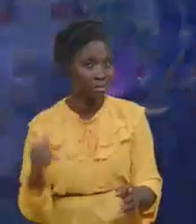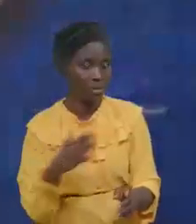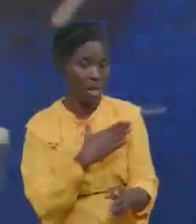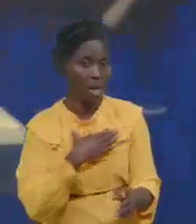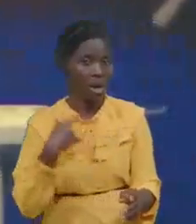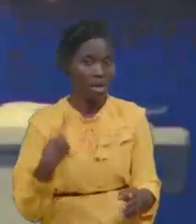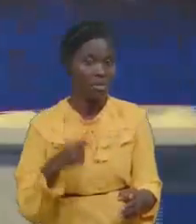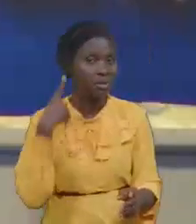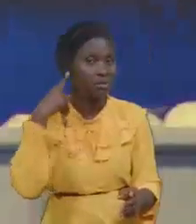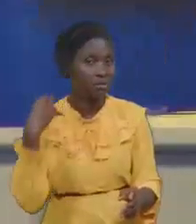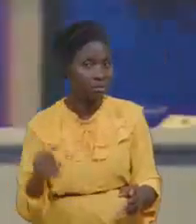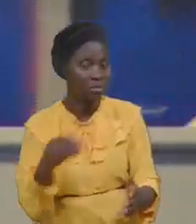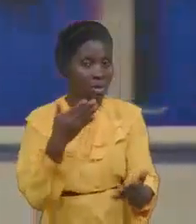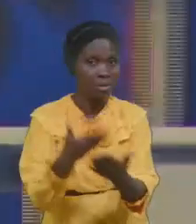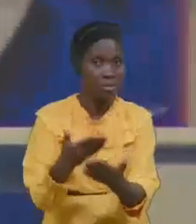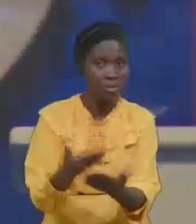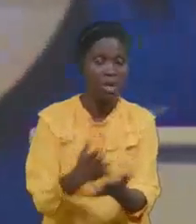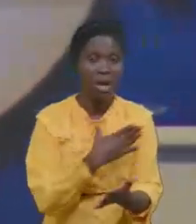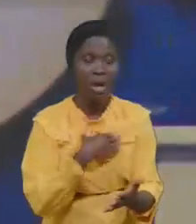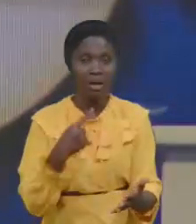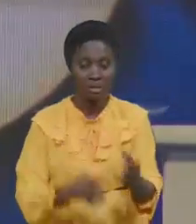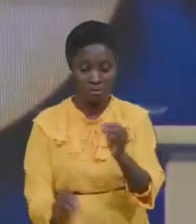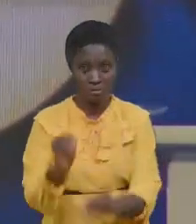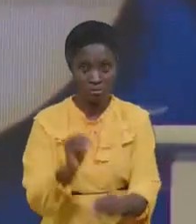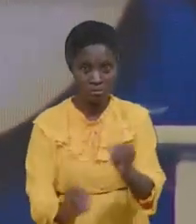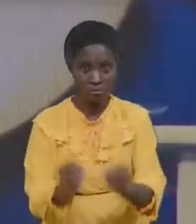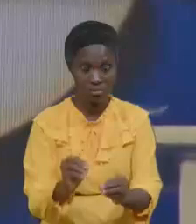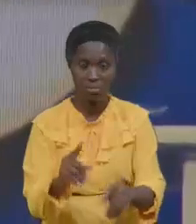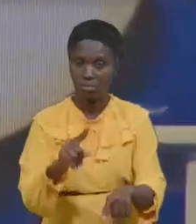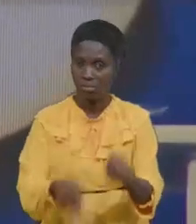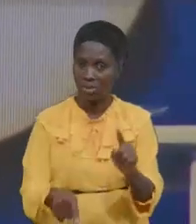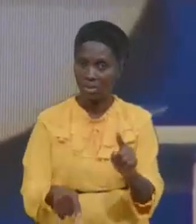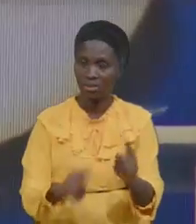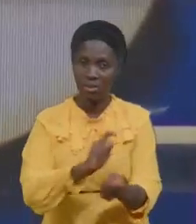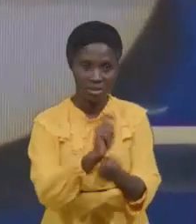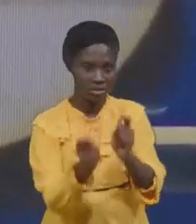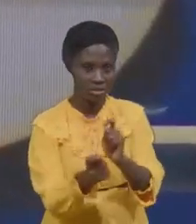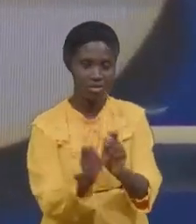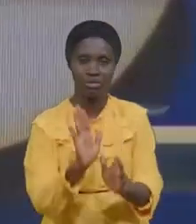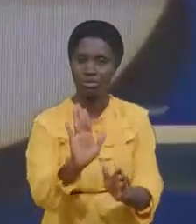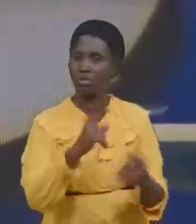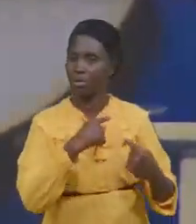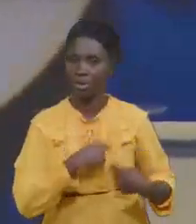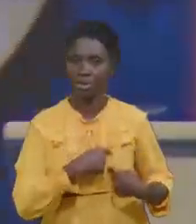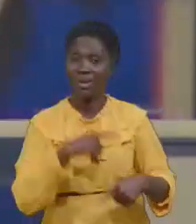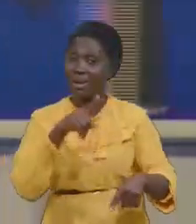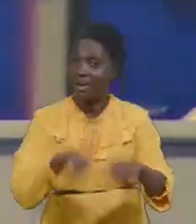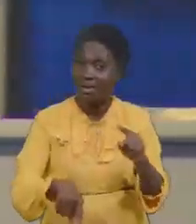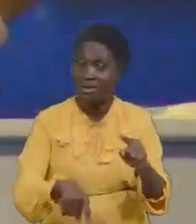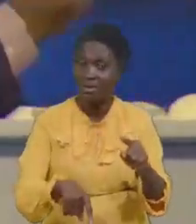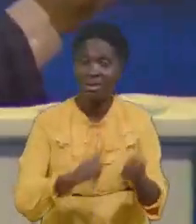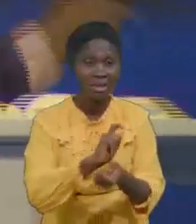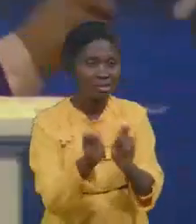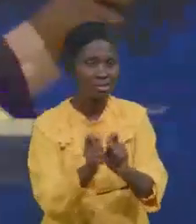gold, the money and the contribution cannot change your heart, cannot change